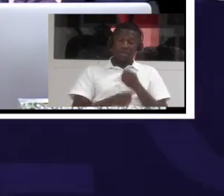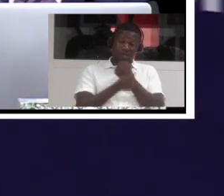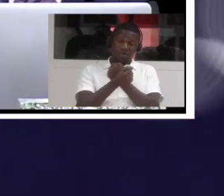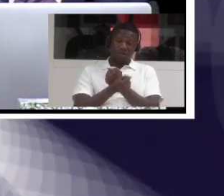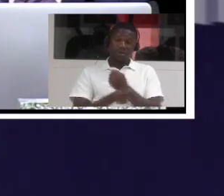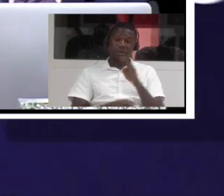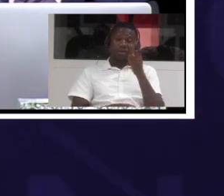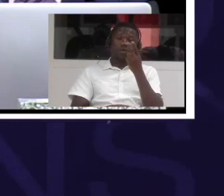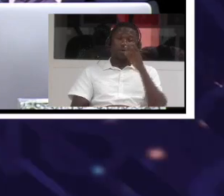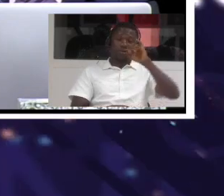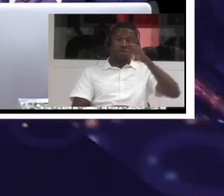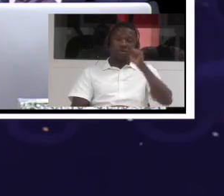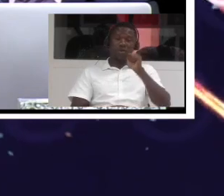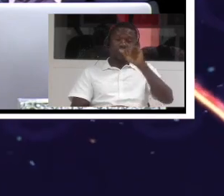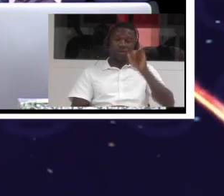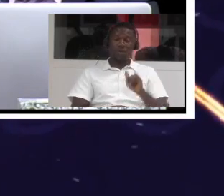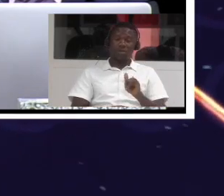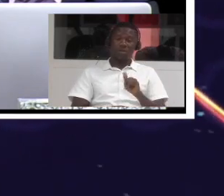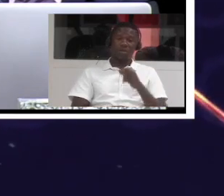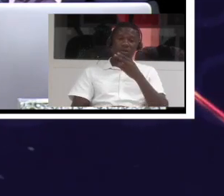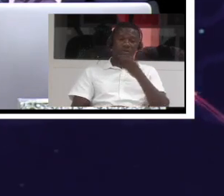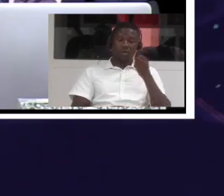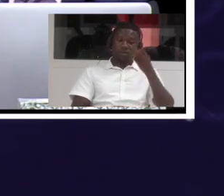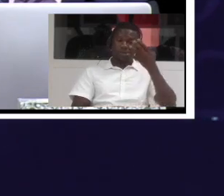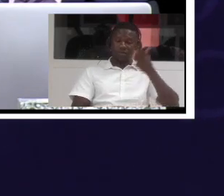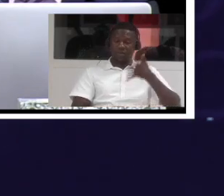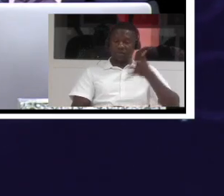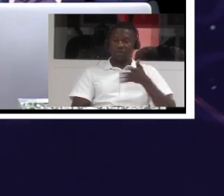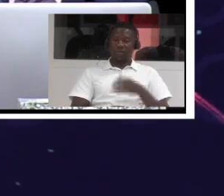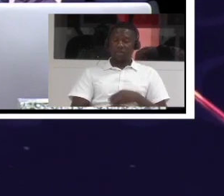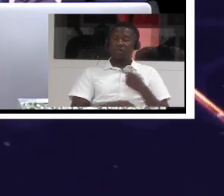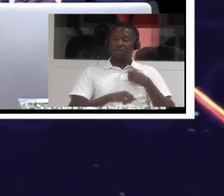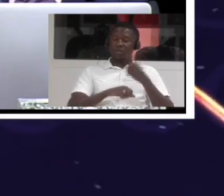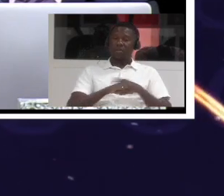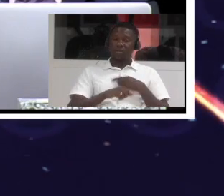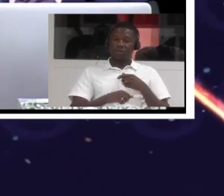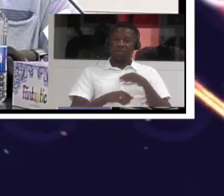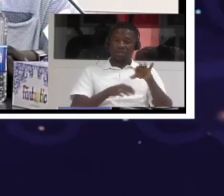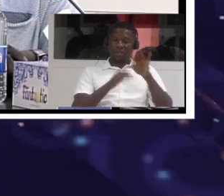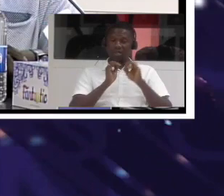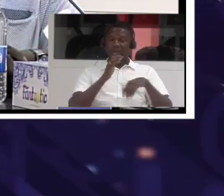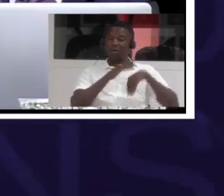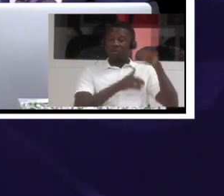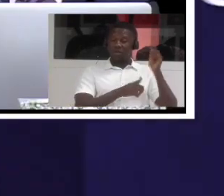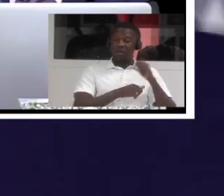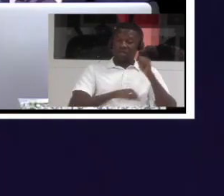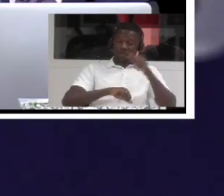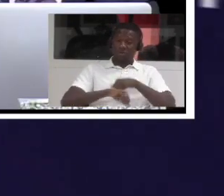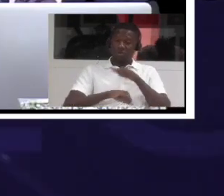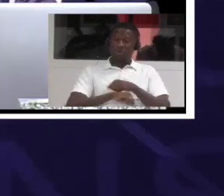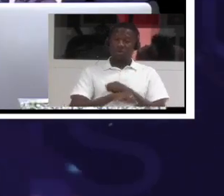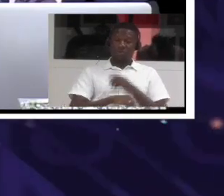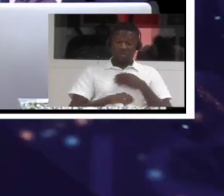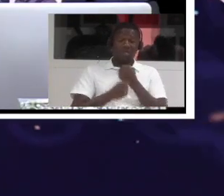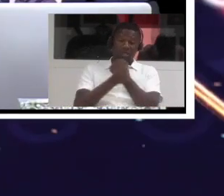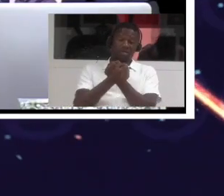2 July 2015. Mm-hmm. Can you tell us more about that? So it was in this instance that he was actually taken away and tortured. So we said abduction because